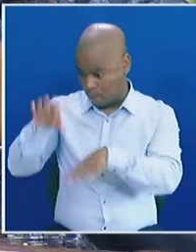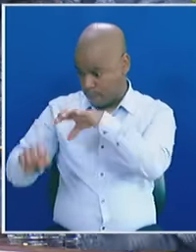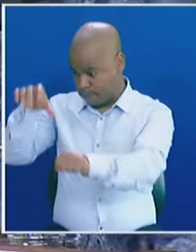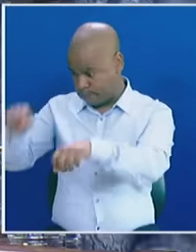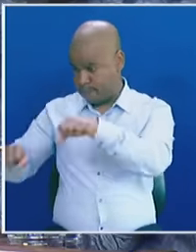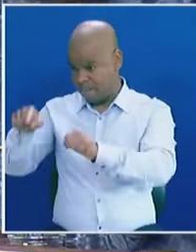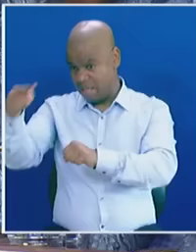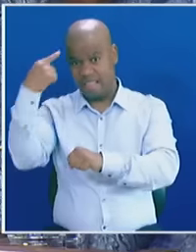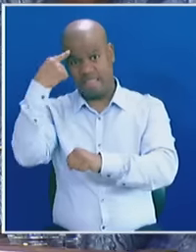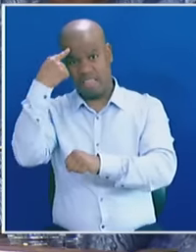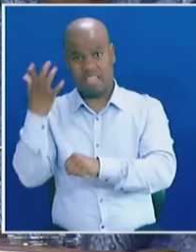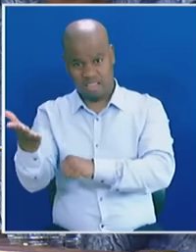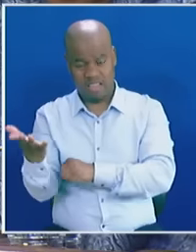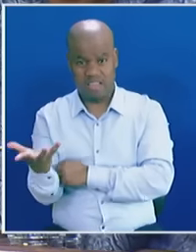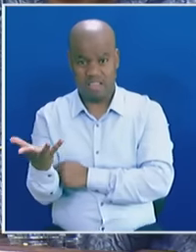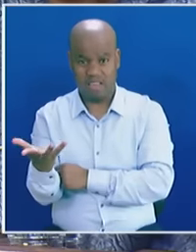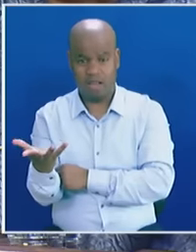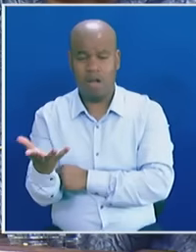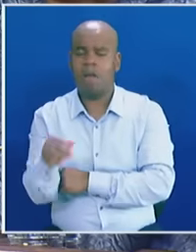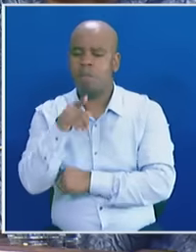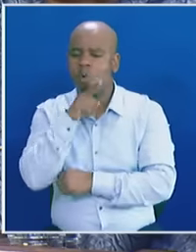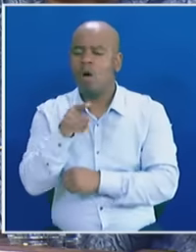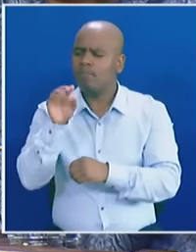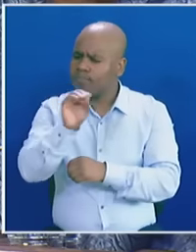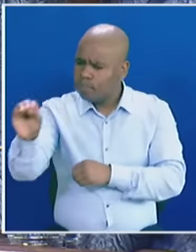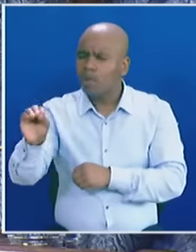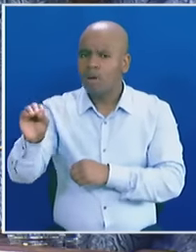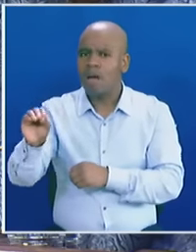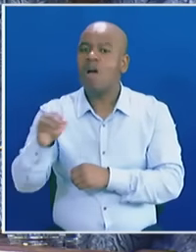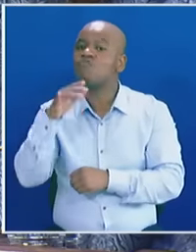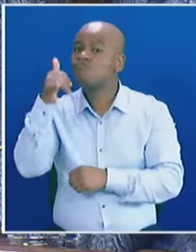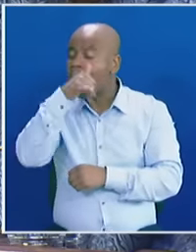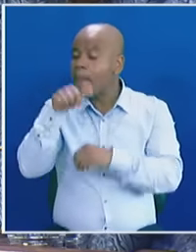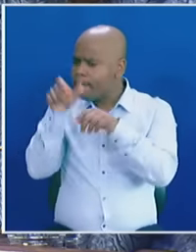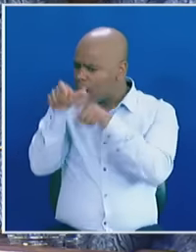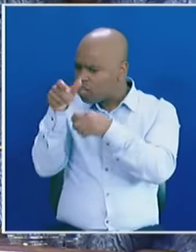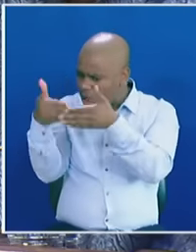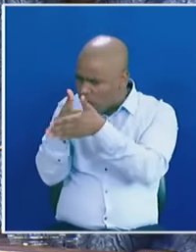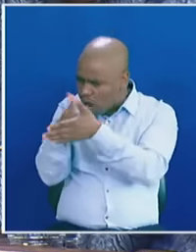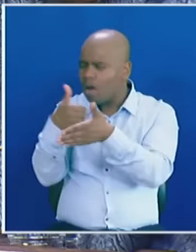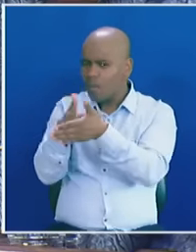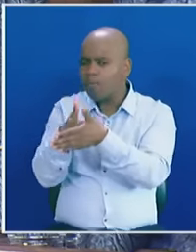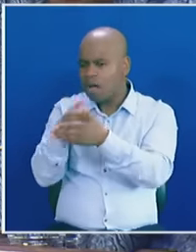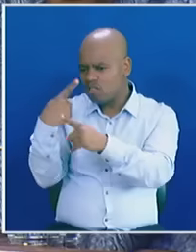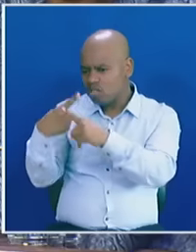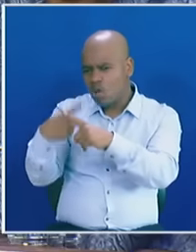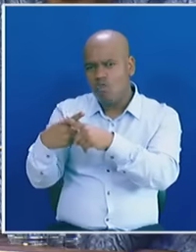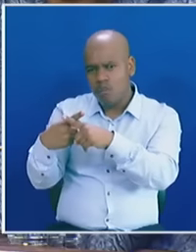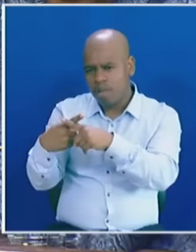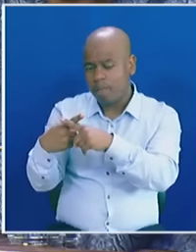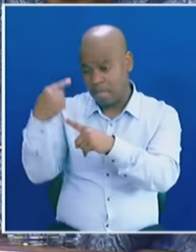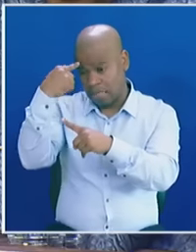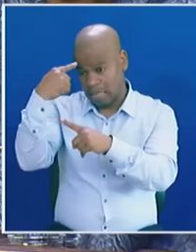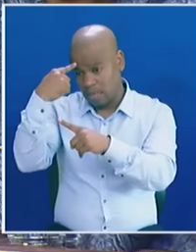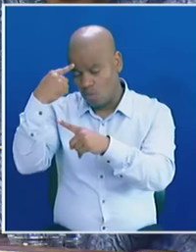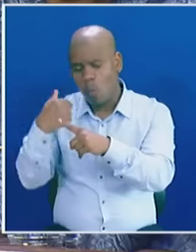Then there are purely criminal elements who hide behind the mask of xenophobia in order to